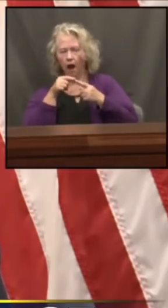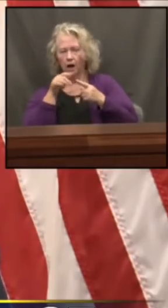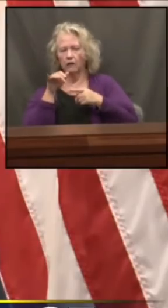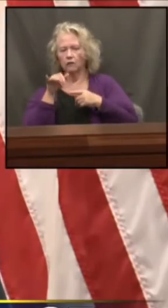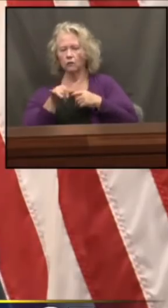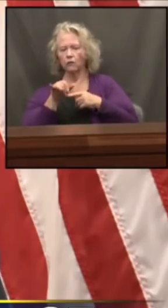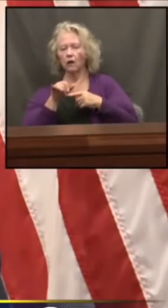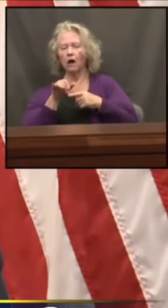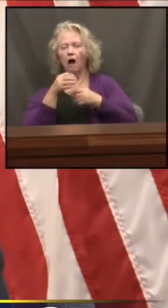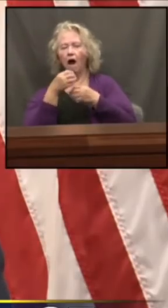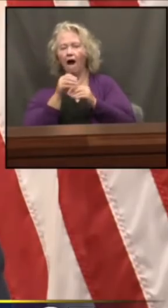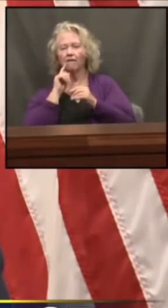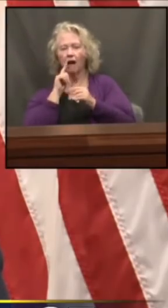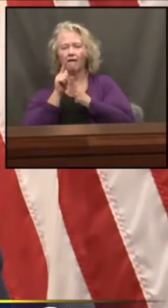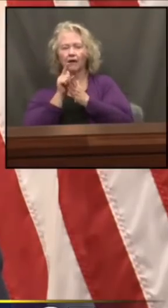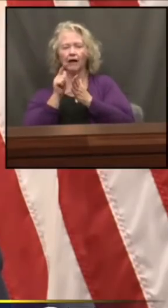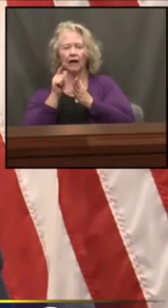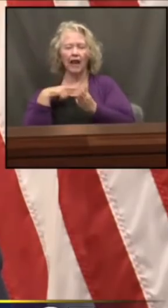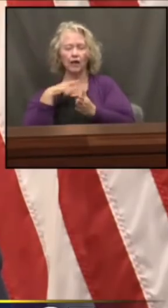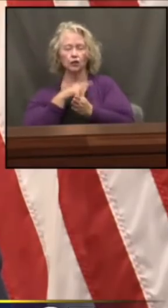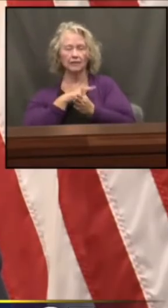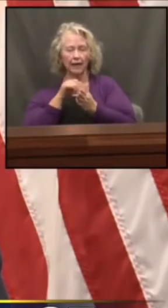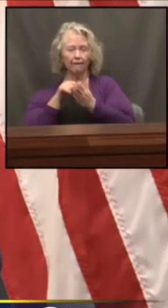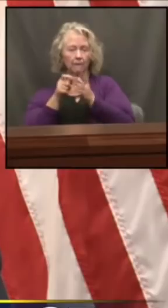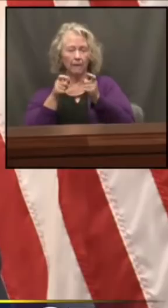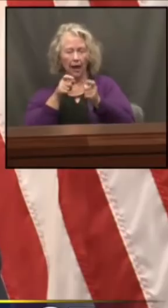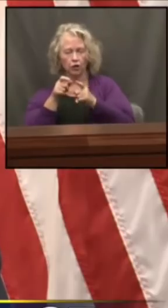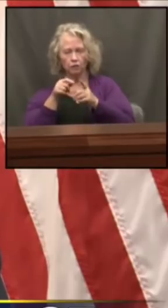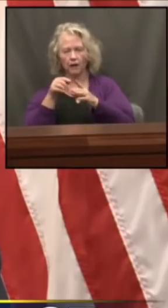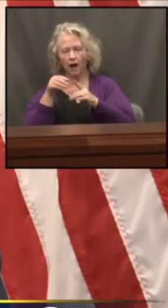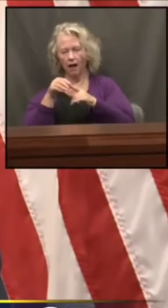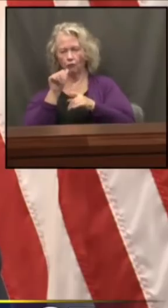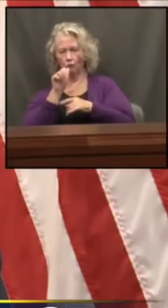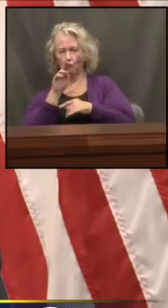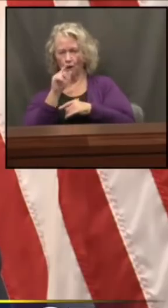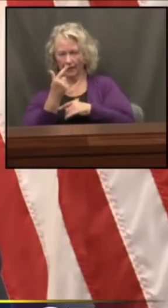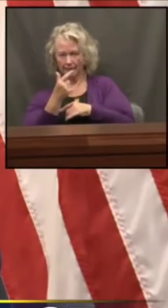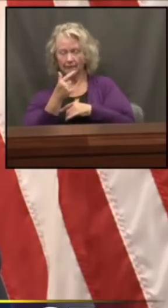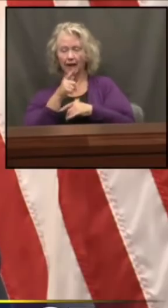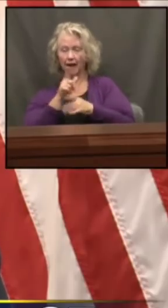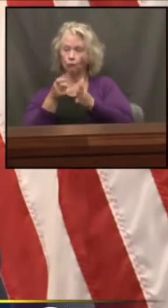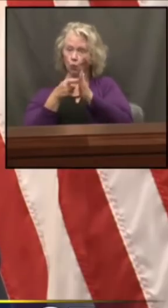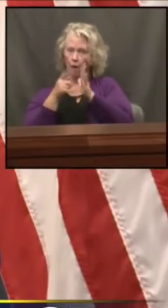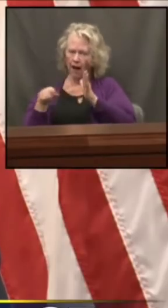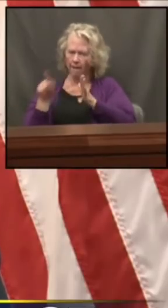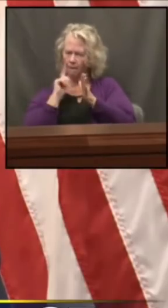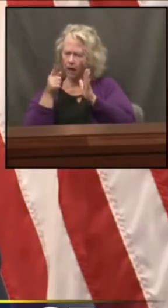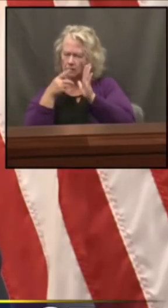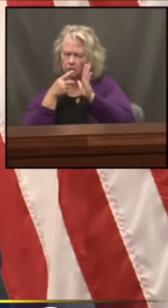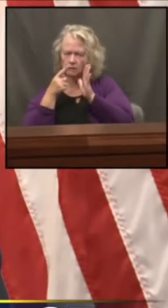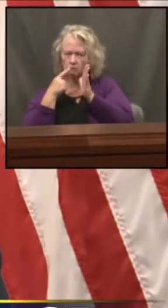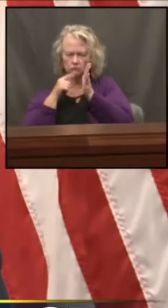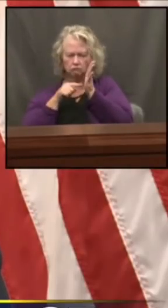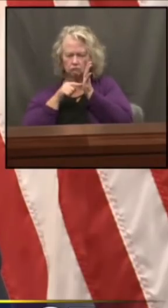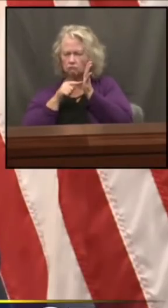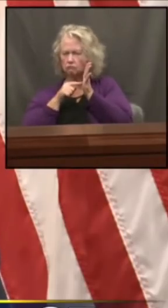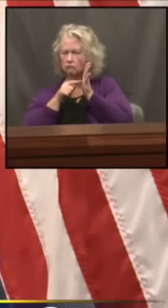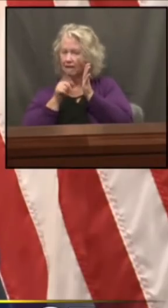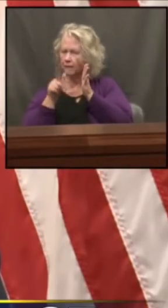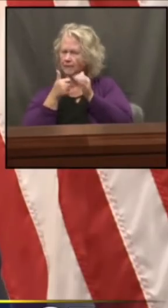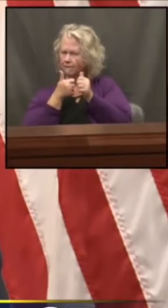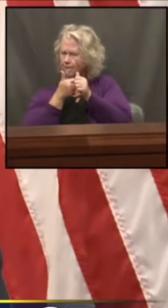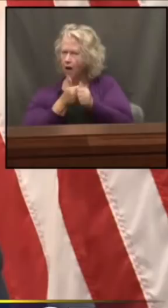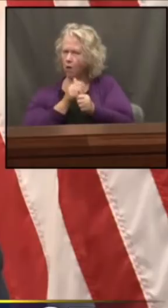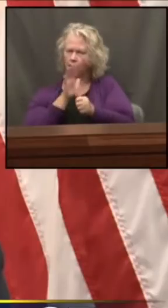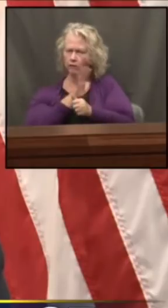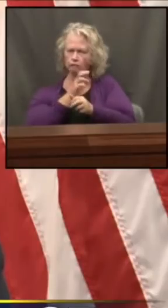Legislative Management and all of those Health and Human Services agencies to do a thorough review just to make sure that it's within the guidelines.